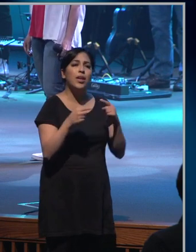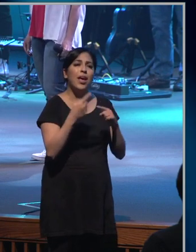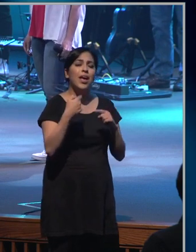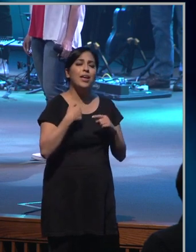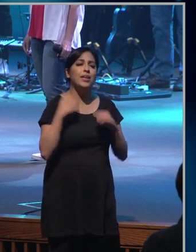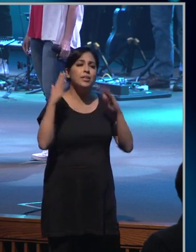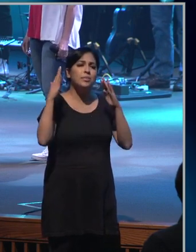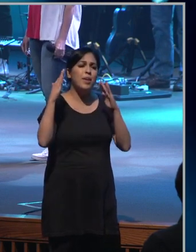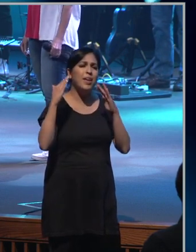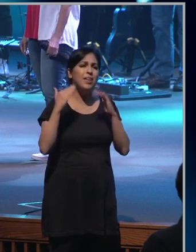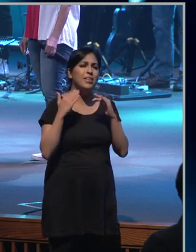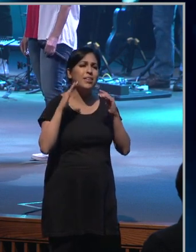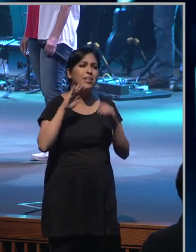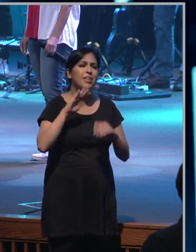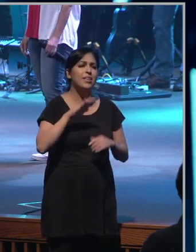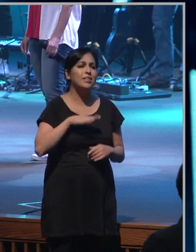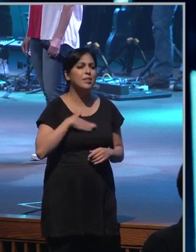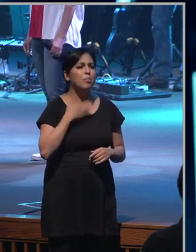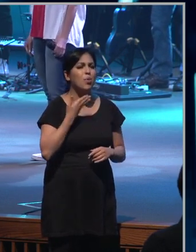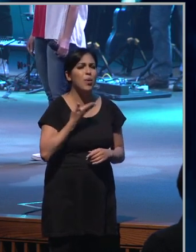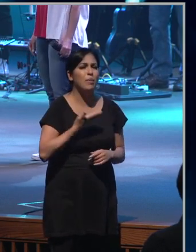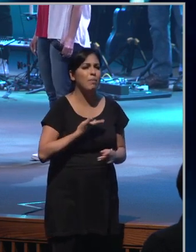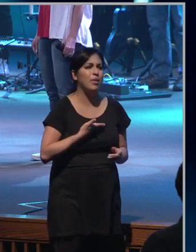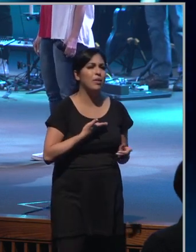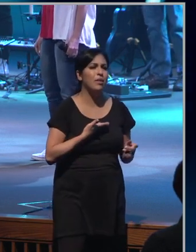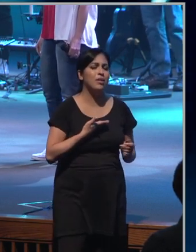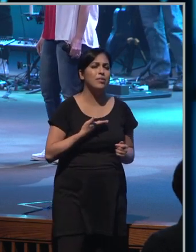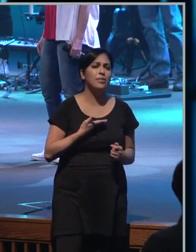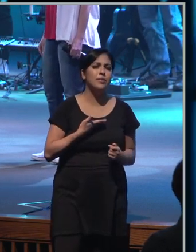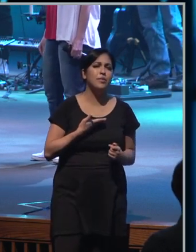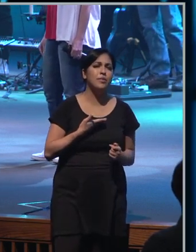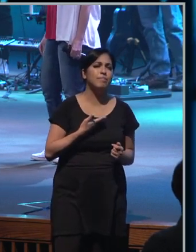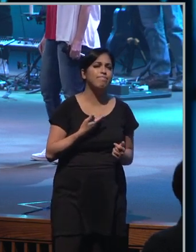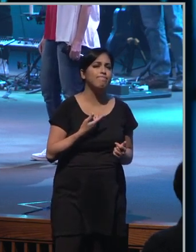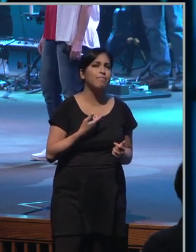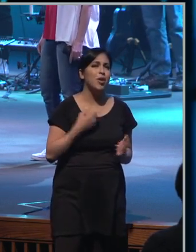When I expected disappointment,